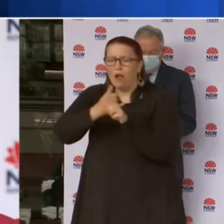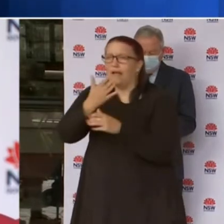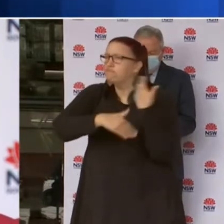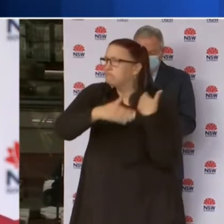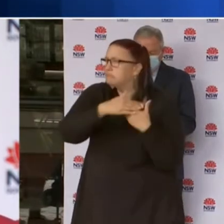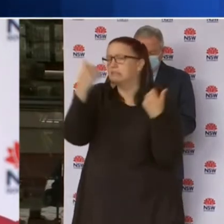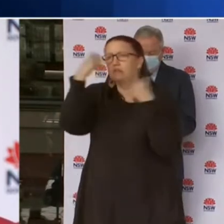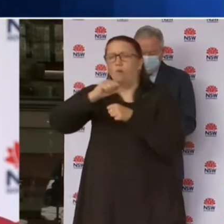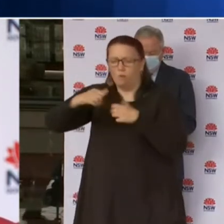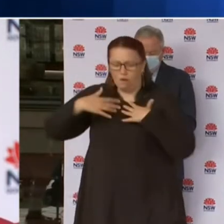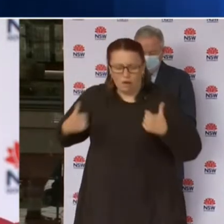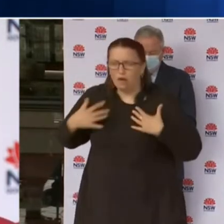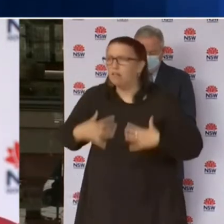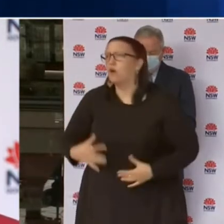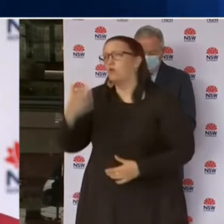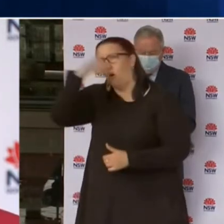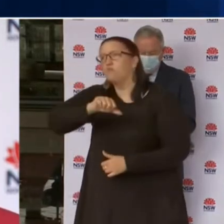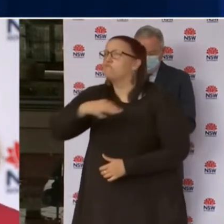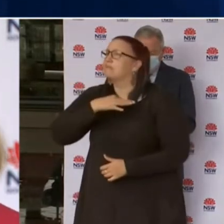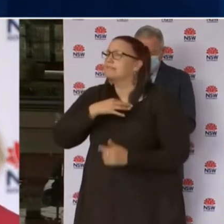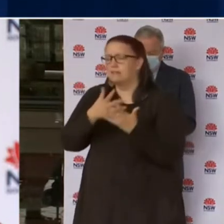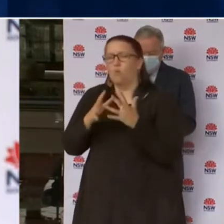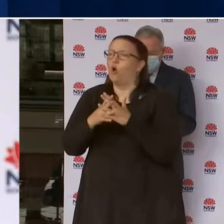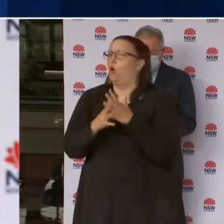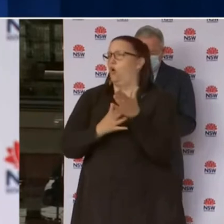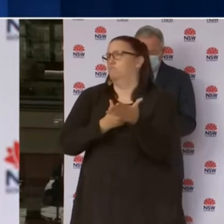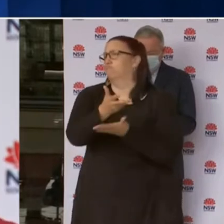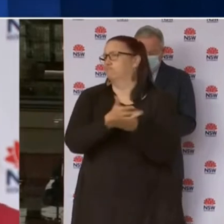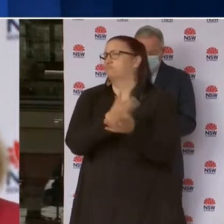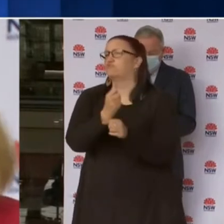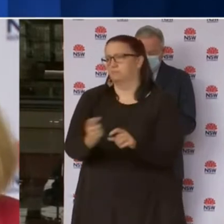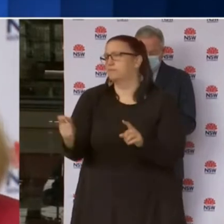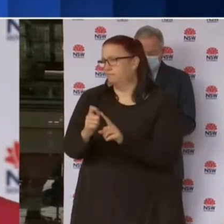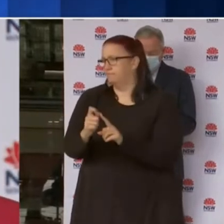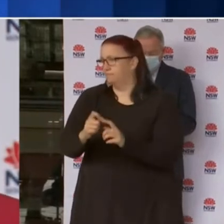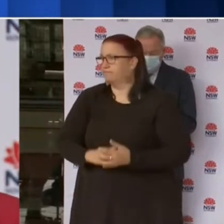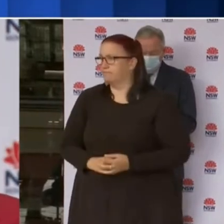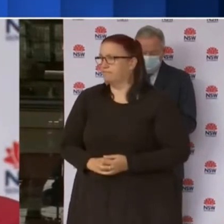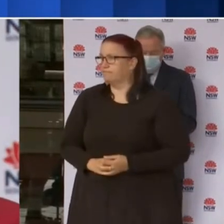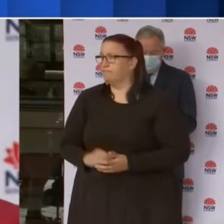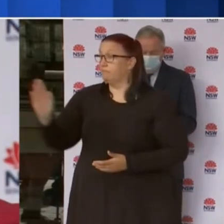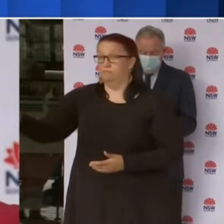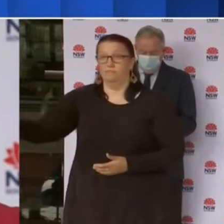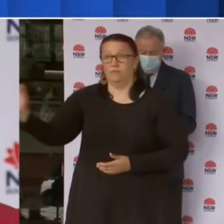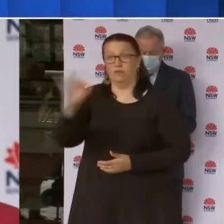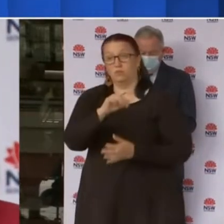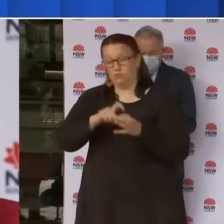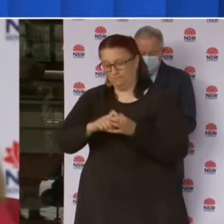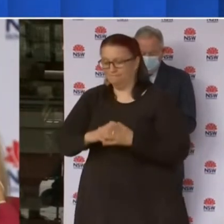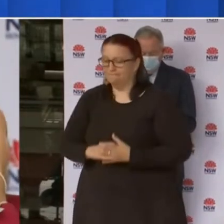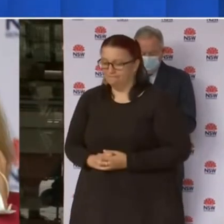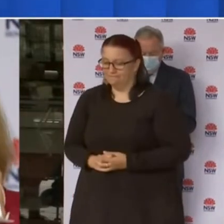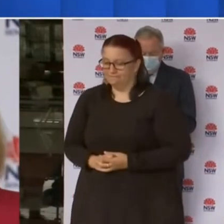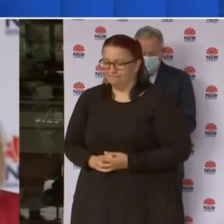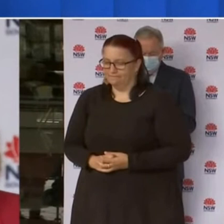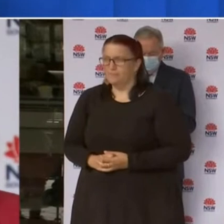vaccine coverage as soon as possible. Only vaccine available for people aged between 18 and 39 in